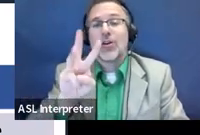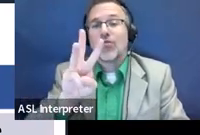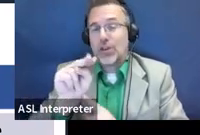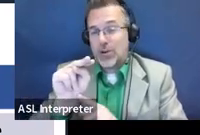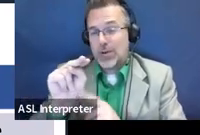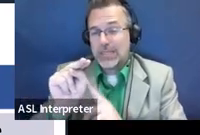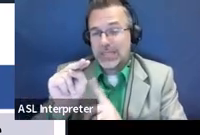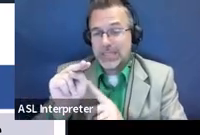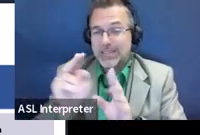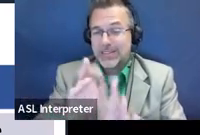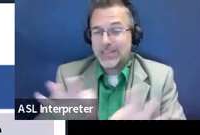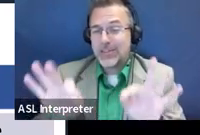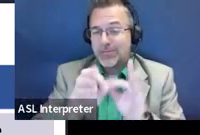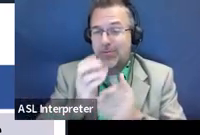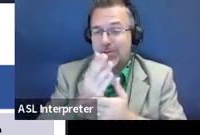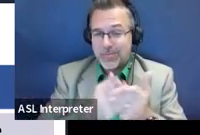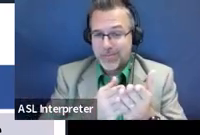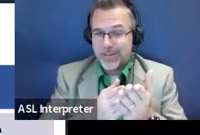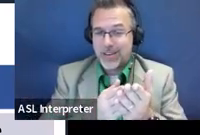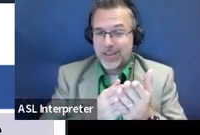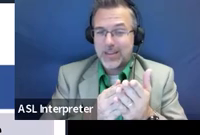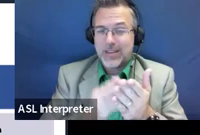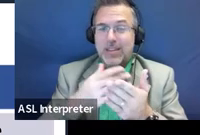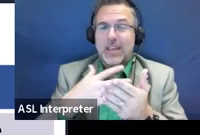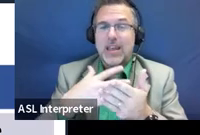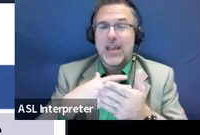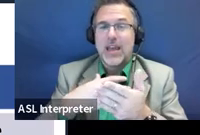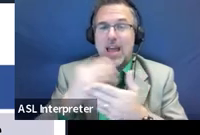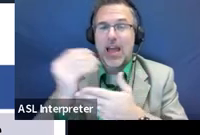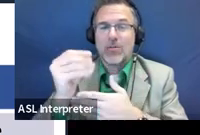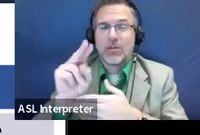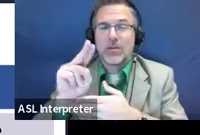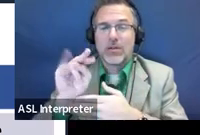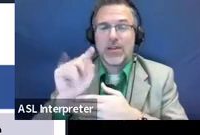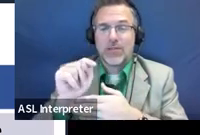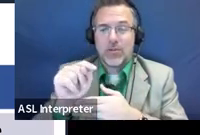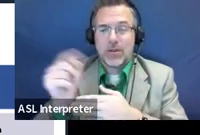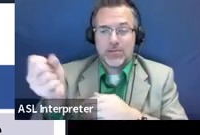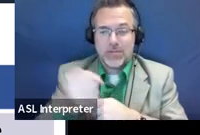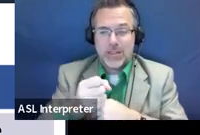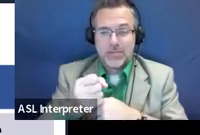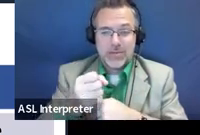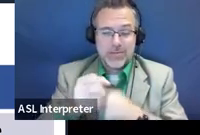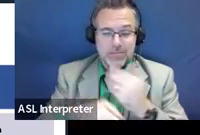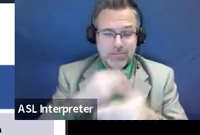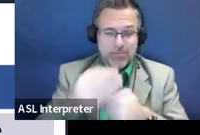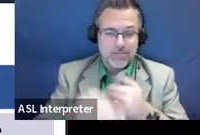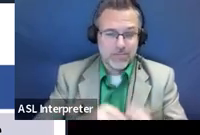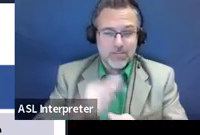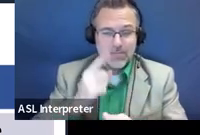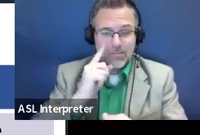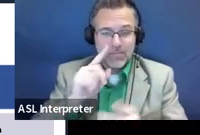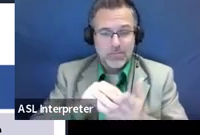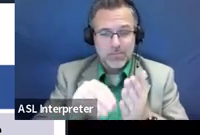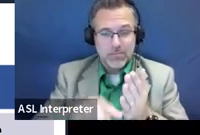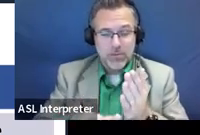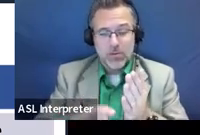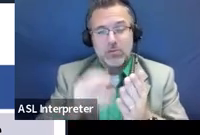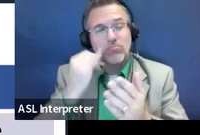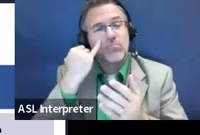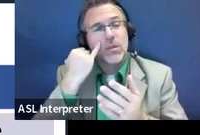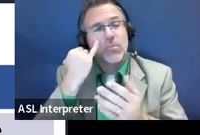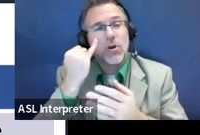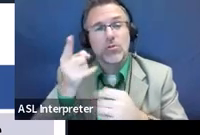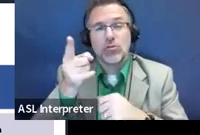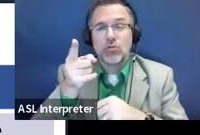piece that we look at when we're looking at the out-of-unit placement process for a student. So if you're sending a student out